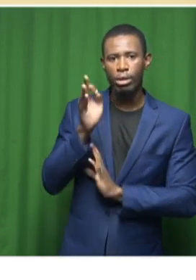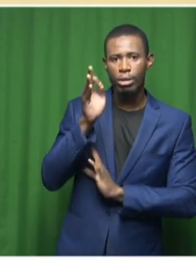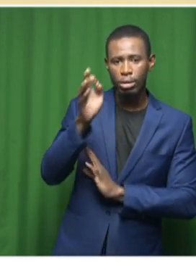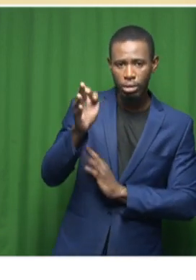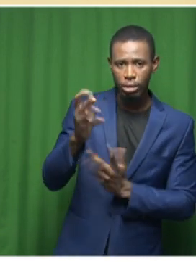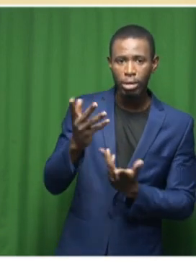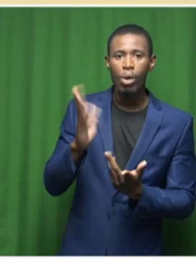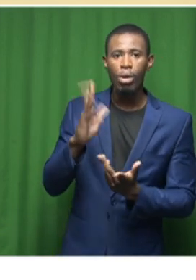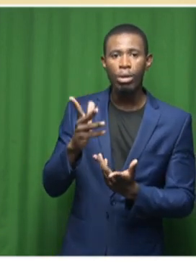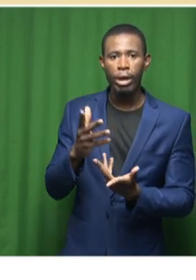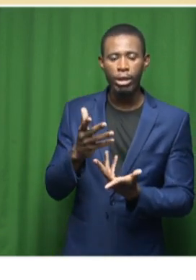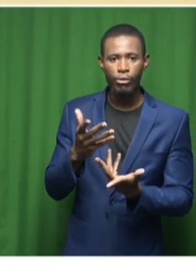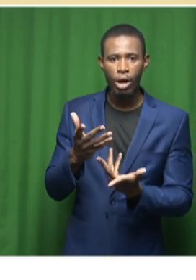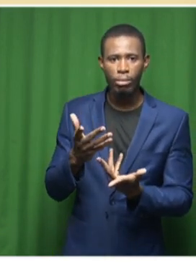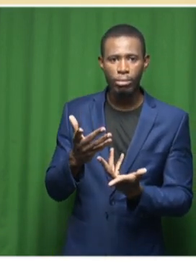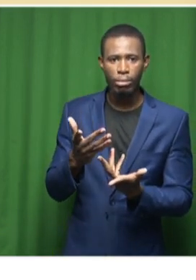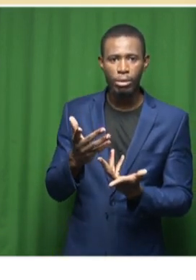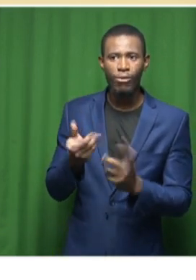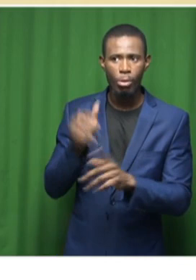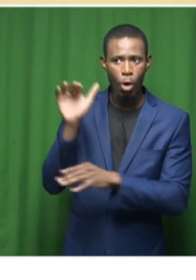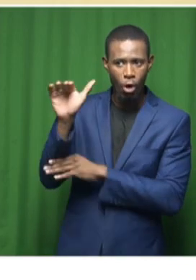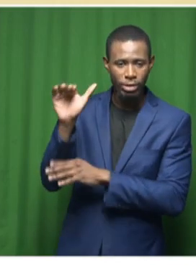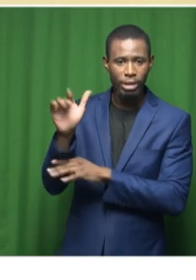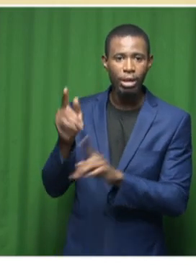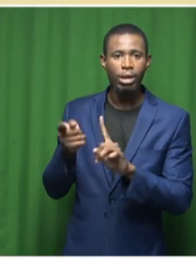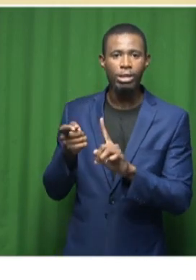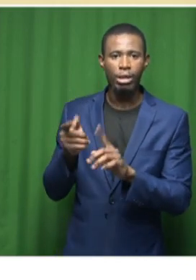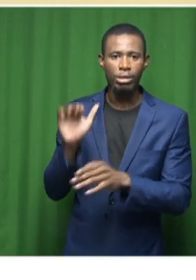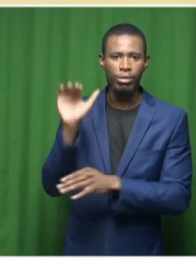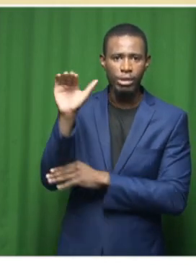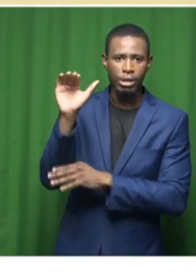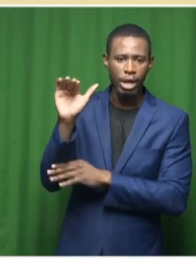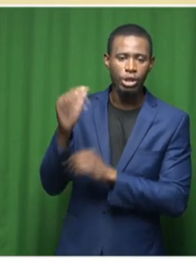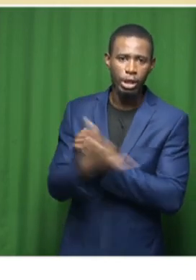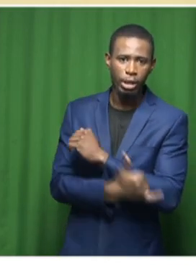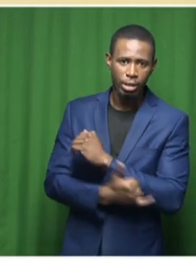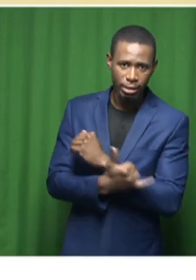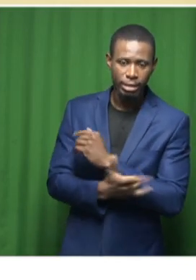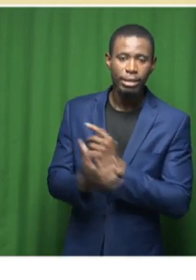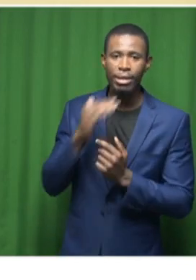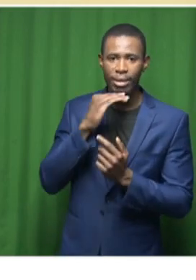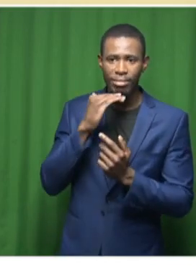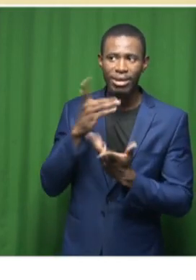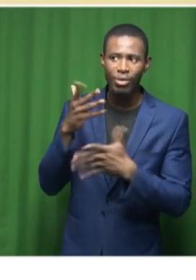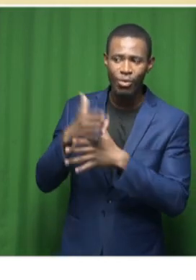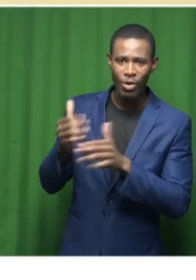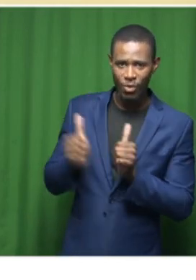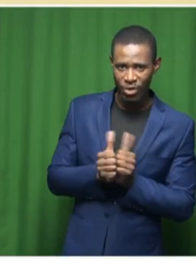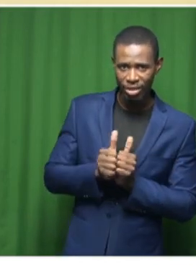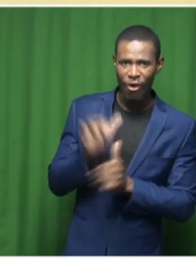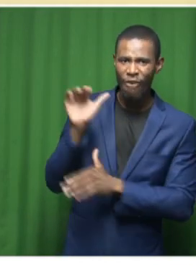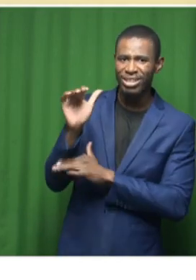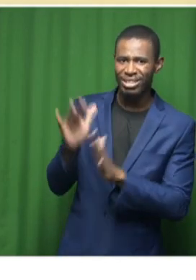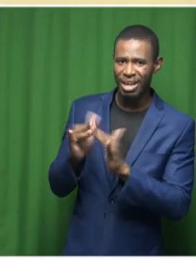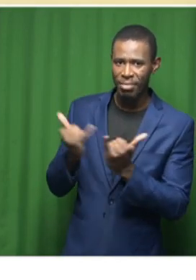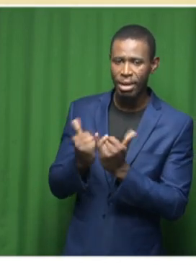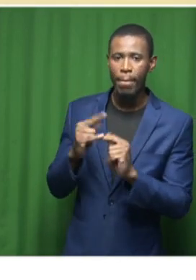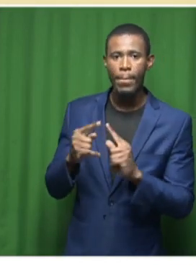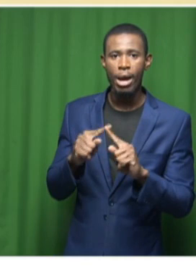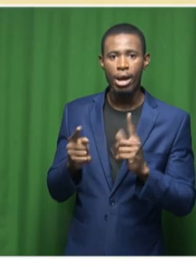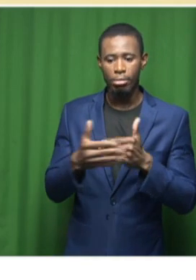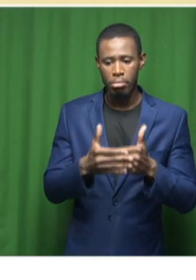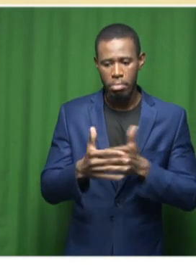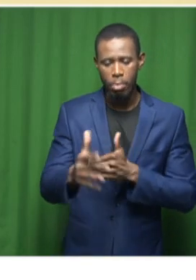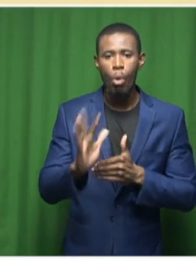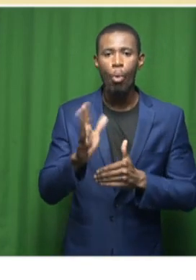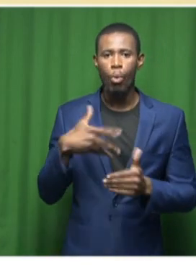plan is to, find local suppliers and manufacturers, to advance the technology and for construction of other projects going